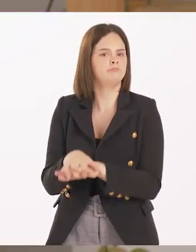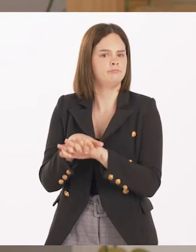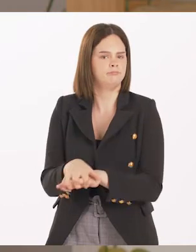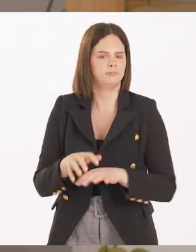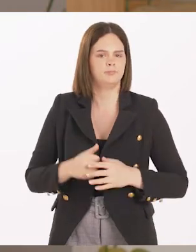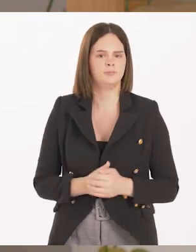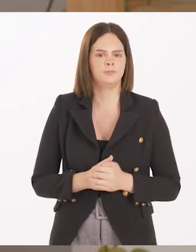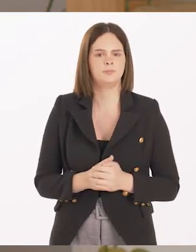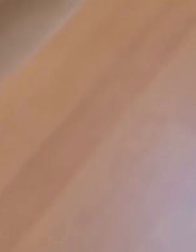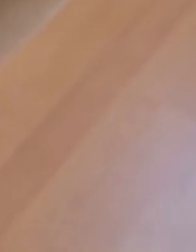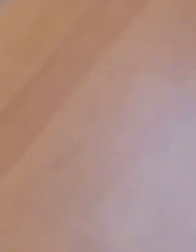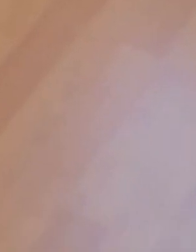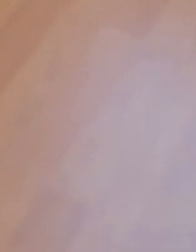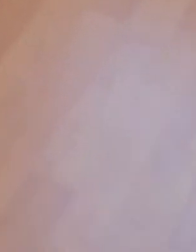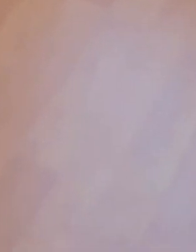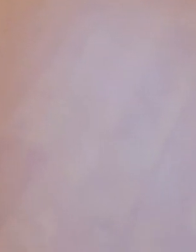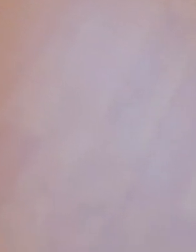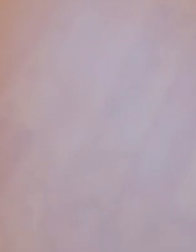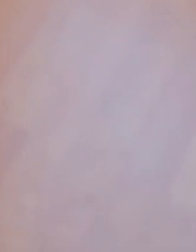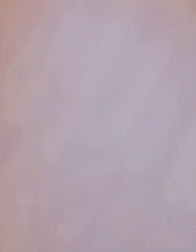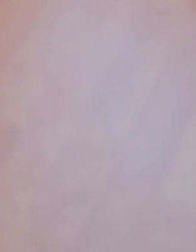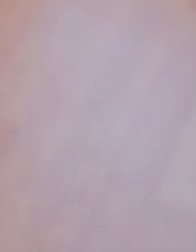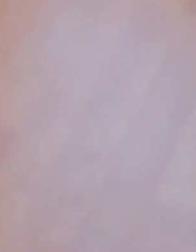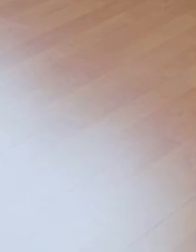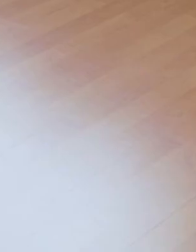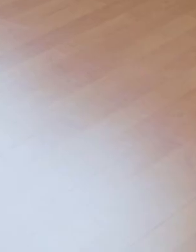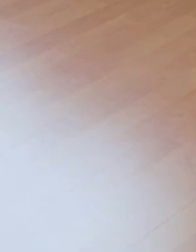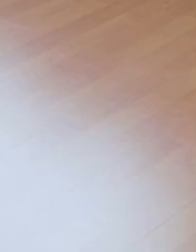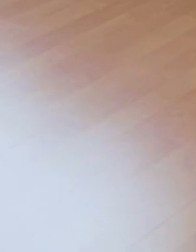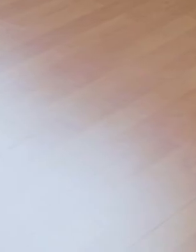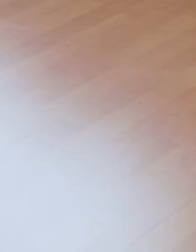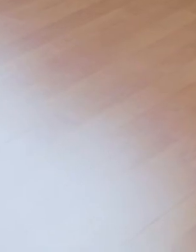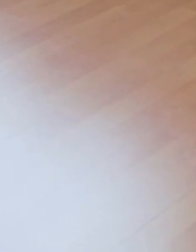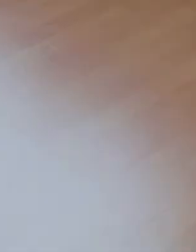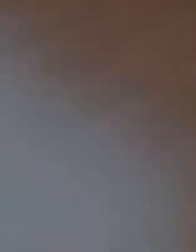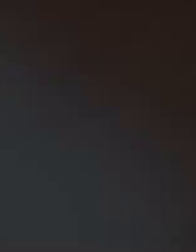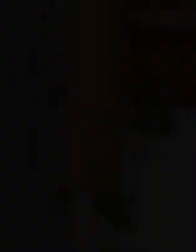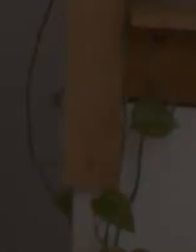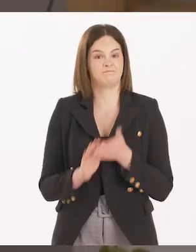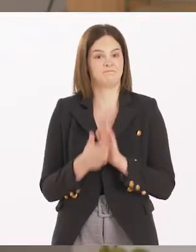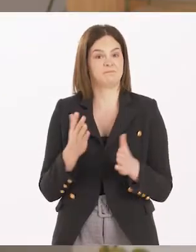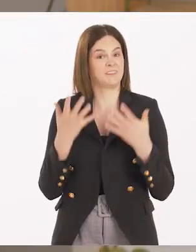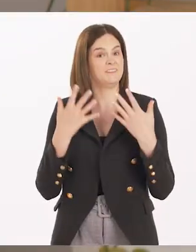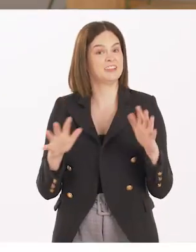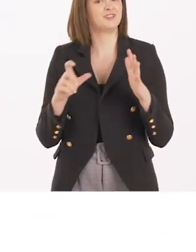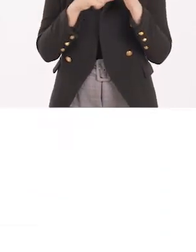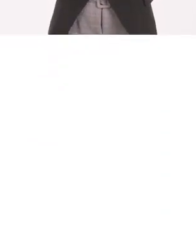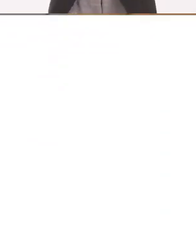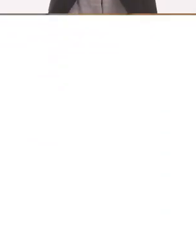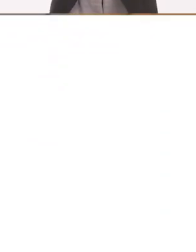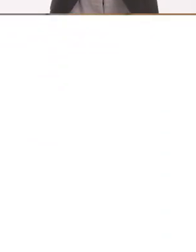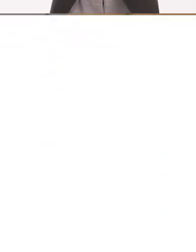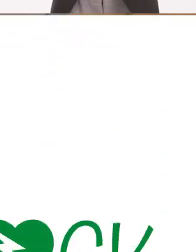And when to keep doing compressions. No shock advised. Begin CPR. So there you have it.